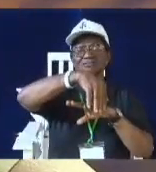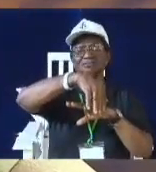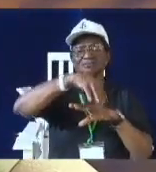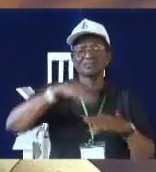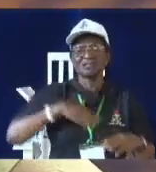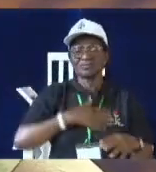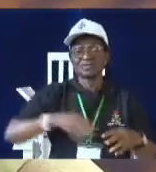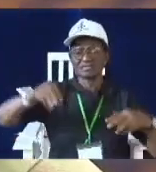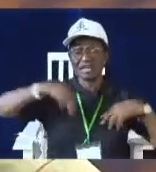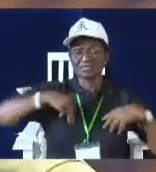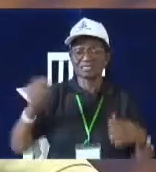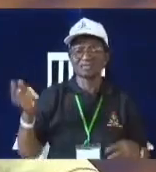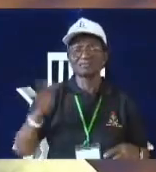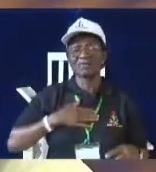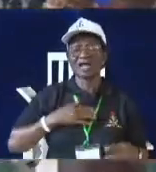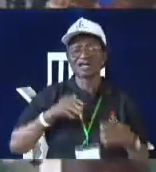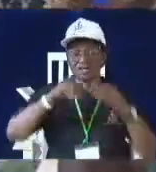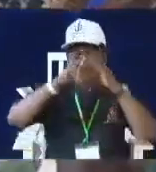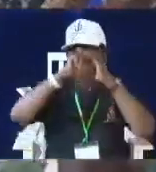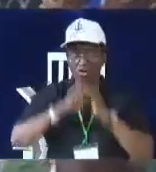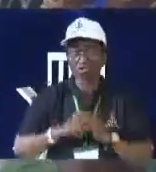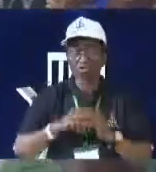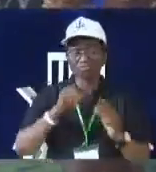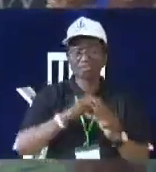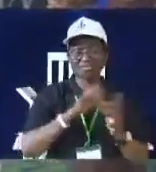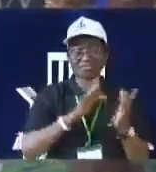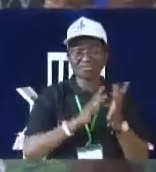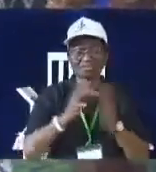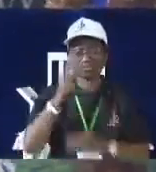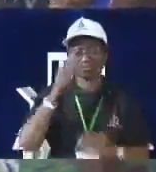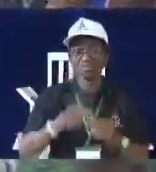Please accept my worship in Jesus'